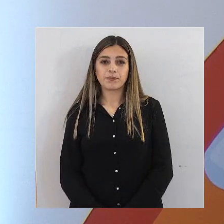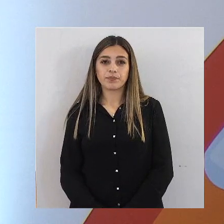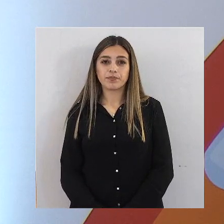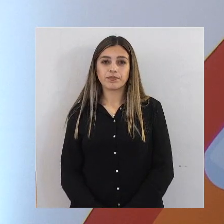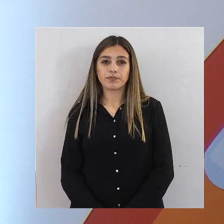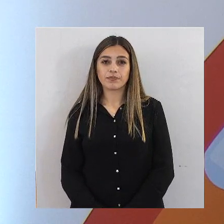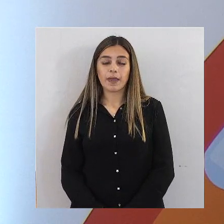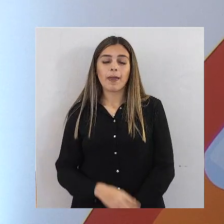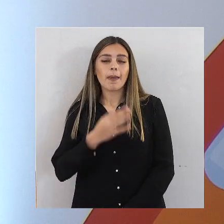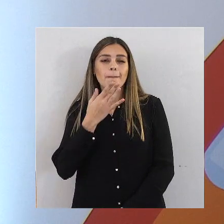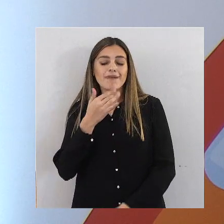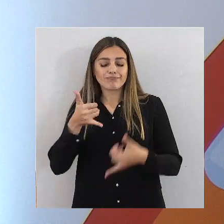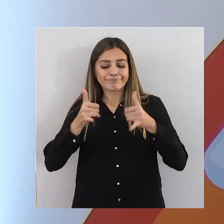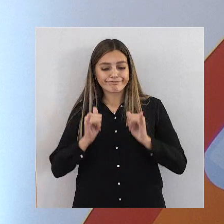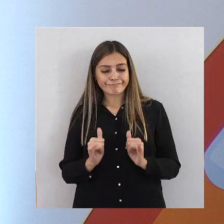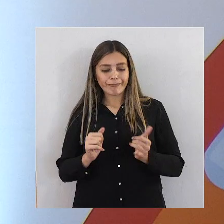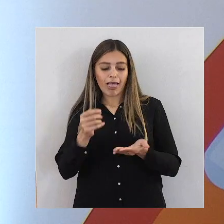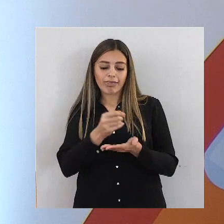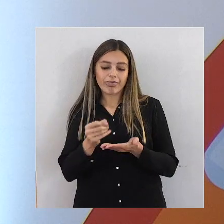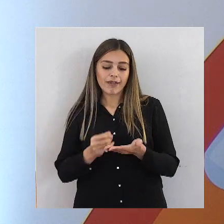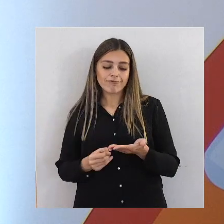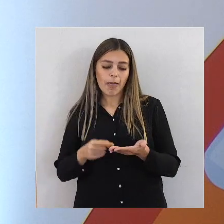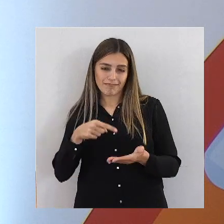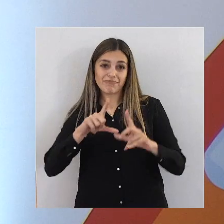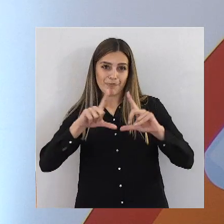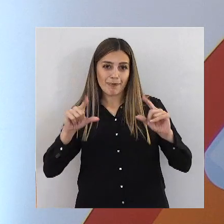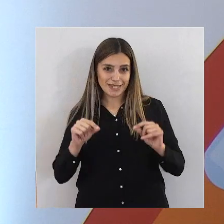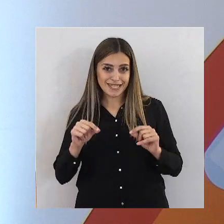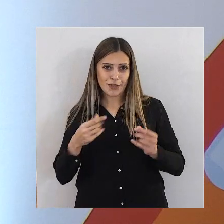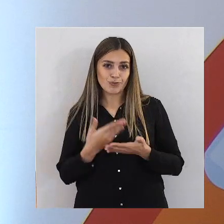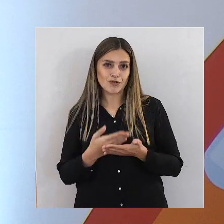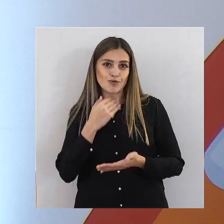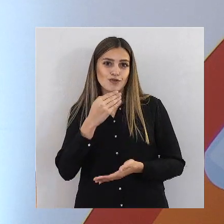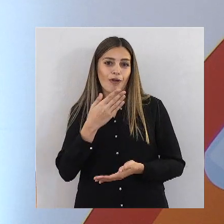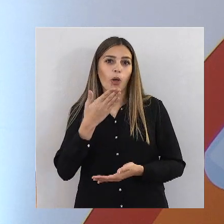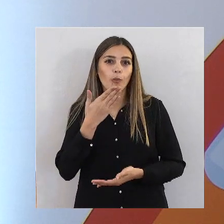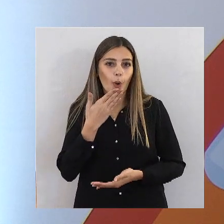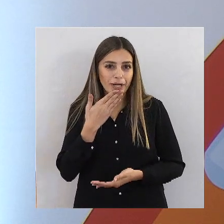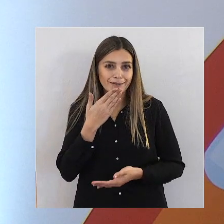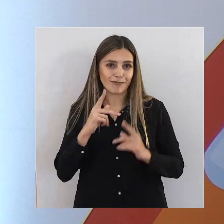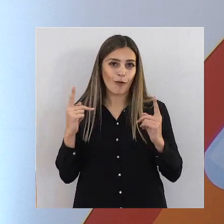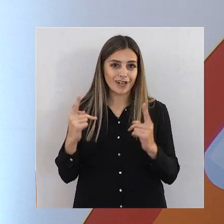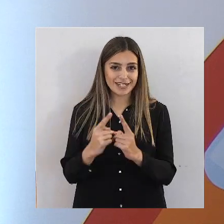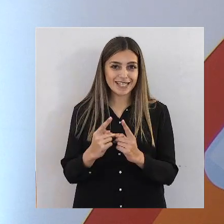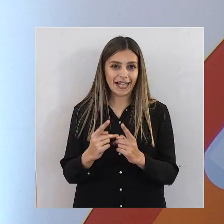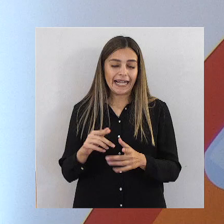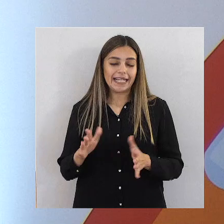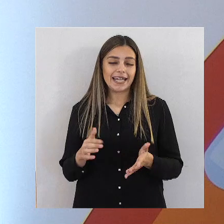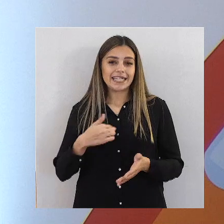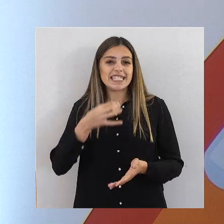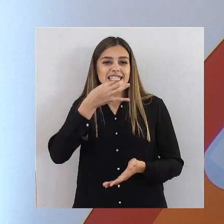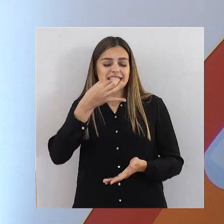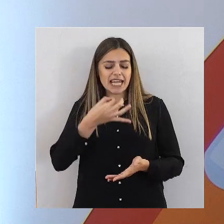keynote speech, trying to figure out ways how not to bore you from the start of this conference, I asked myself, where do I